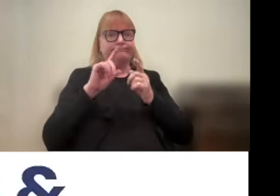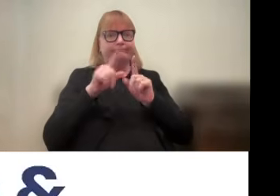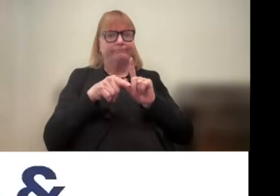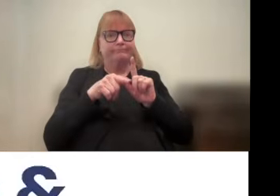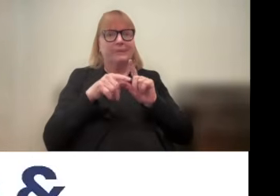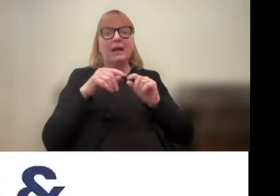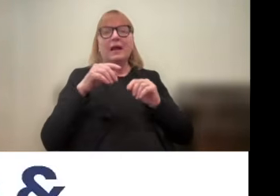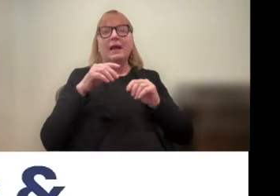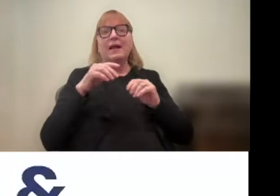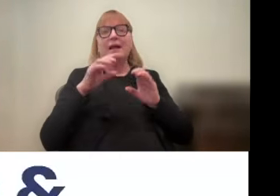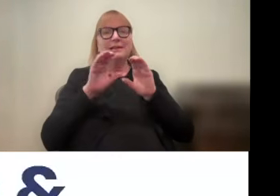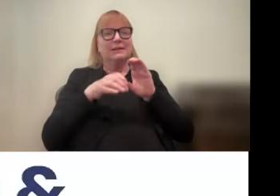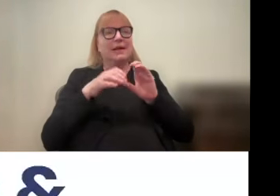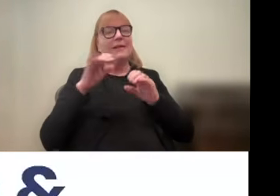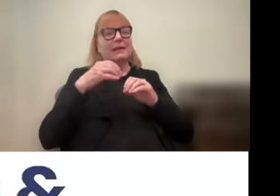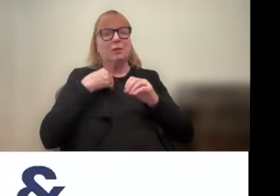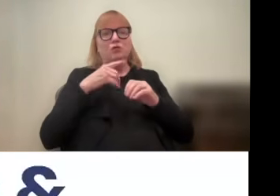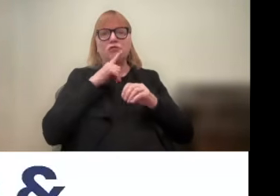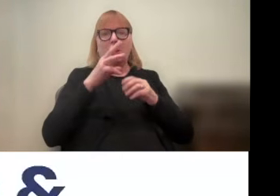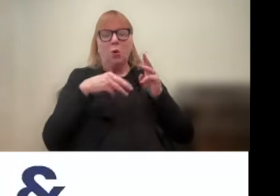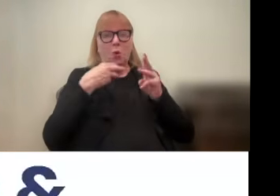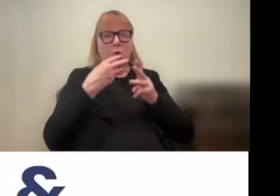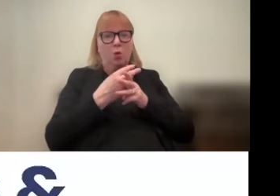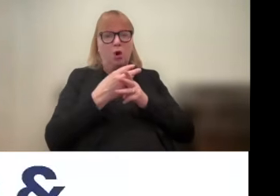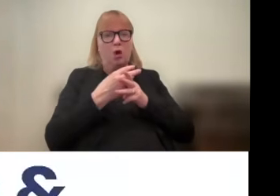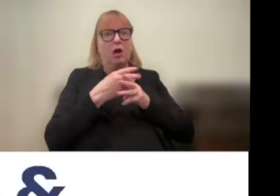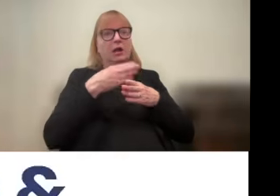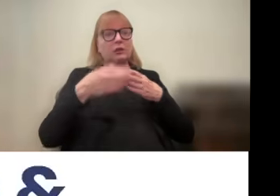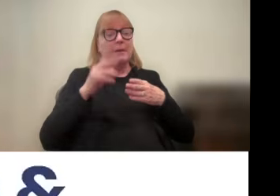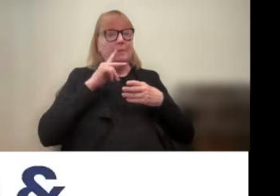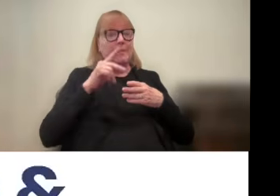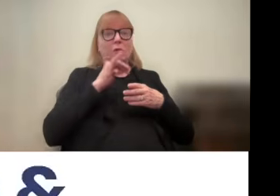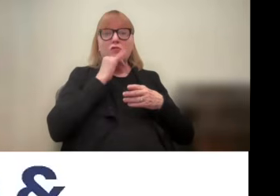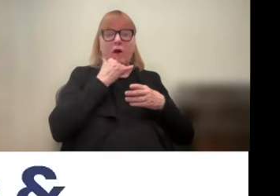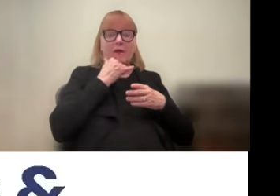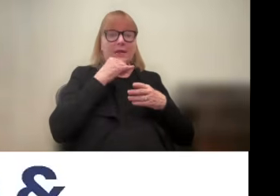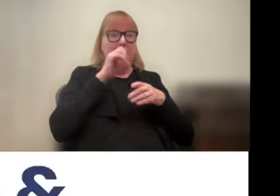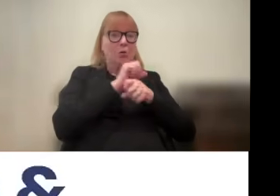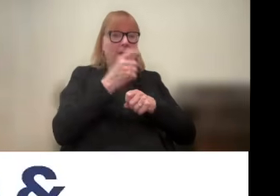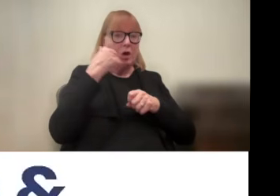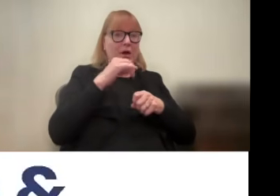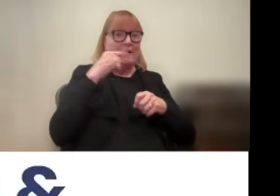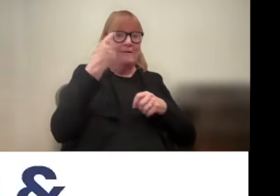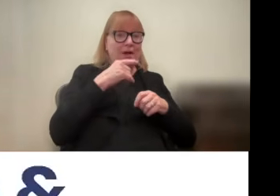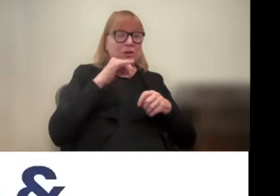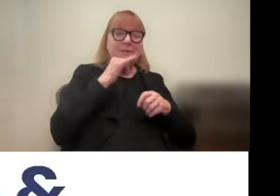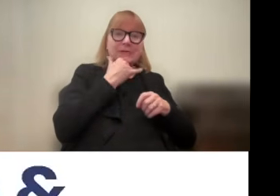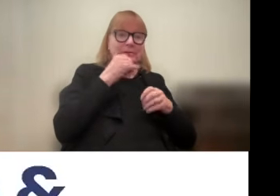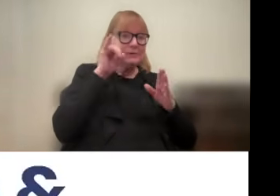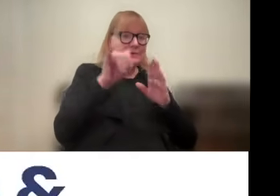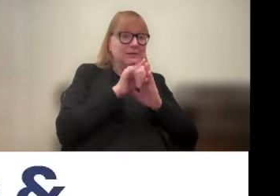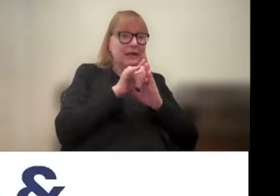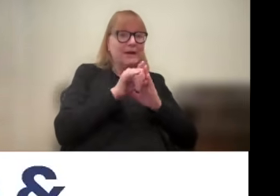has real-world consequences. People have been wrongfully arrested because of facial recognition systems or misidentified because of